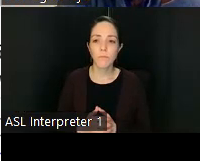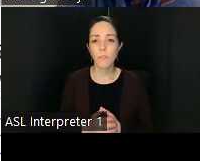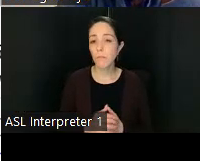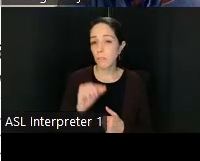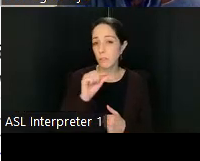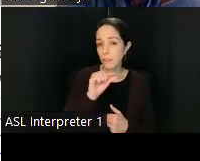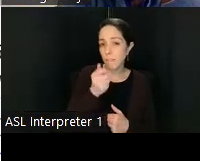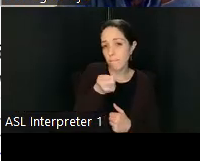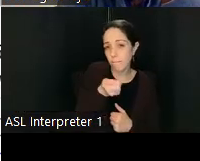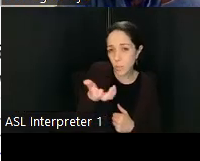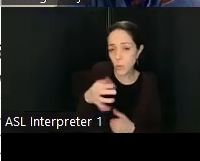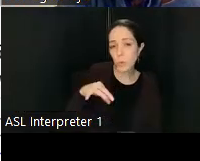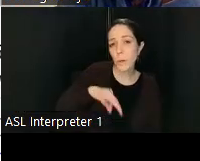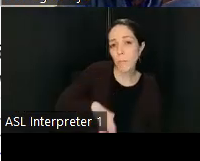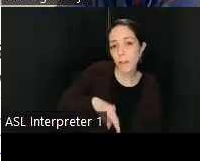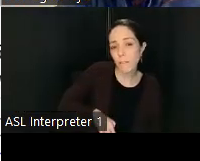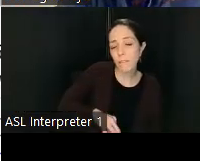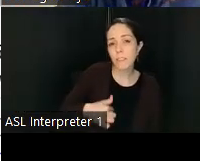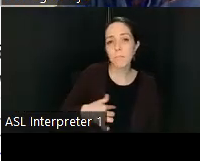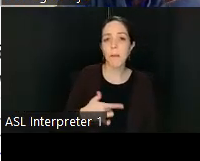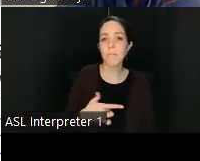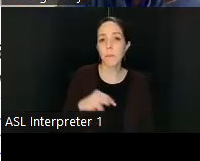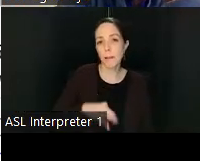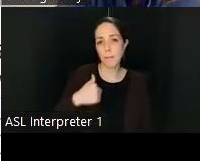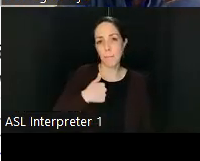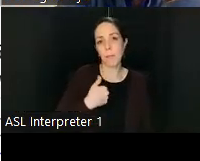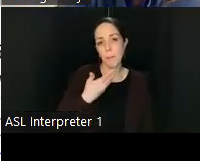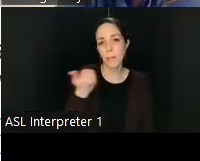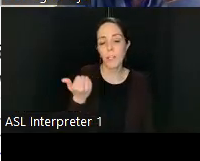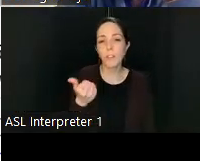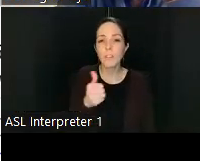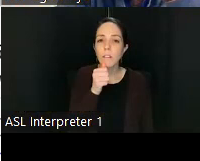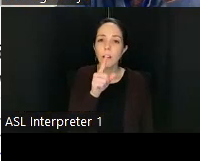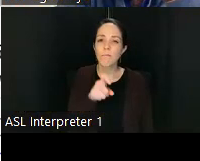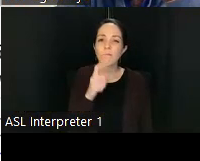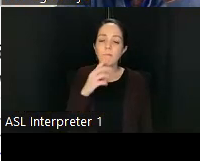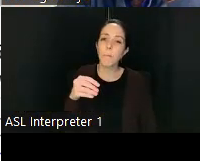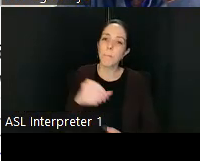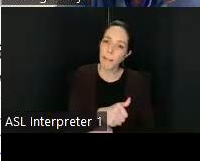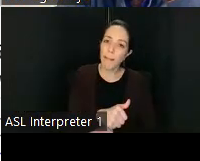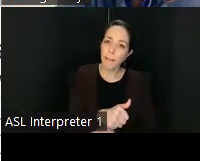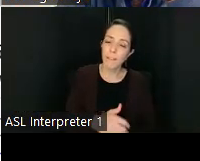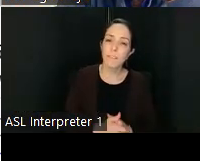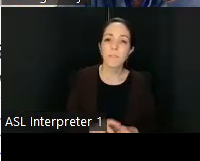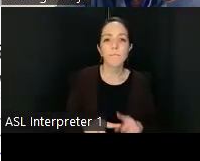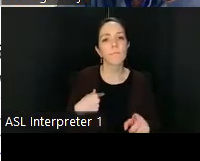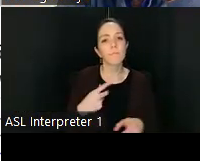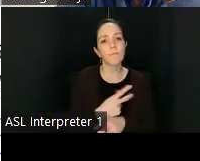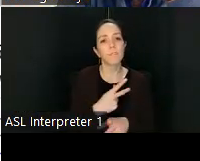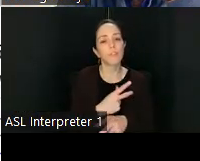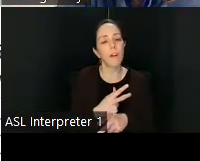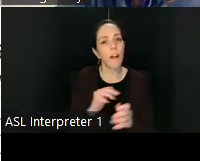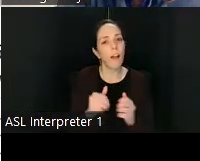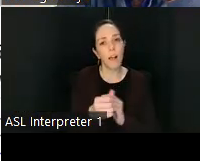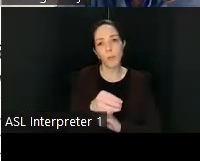more valuable to somebody like me, I think. But that being said, I do think that we do have to figure out a way to compensate these people, because